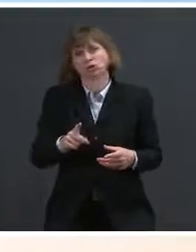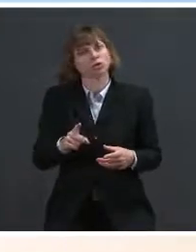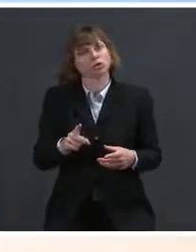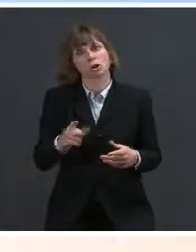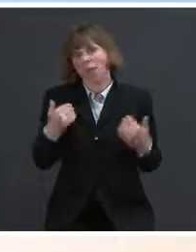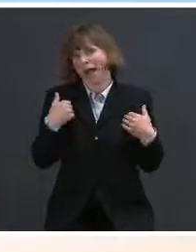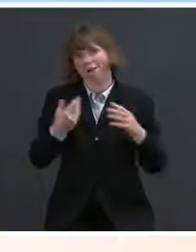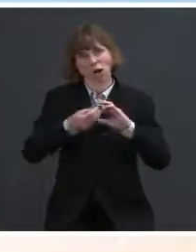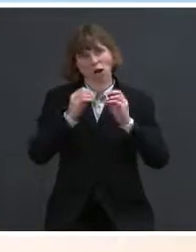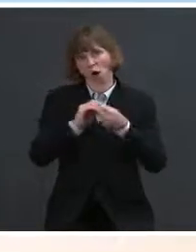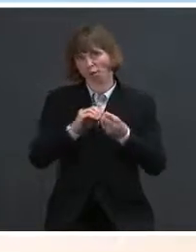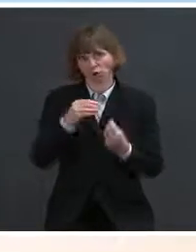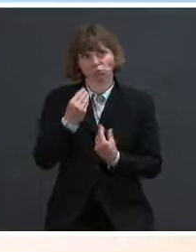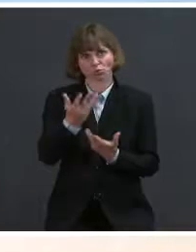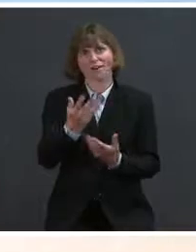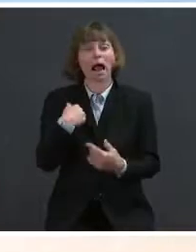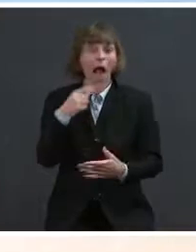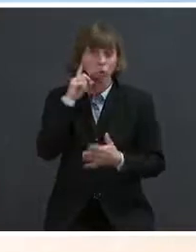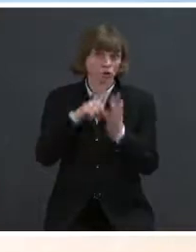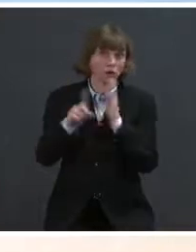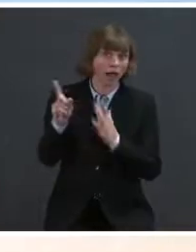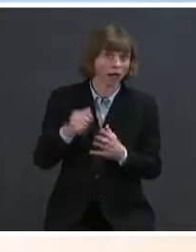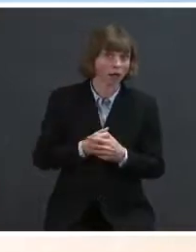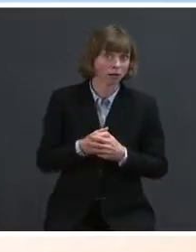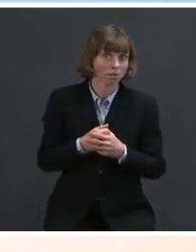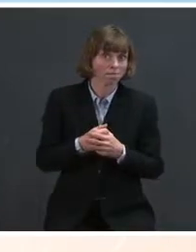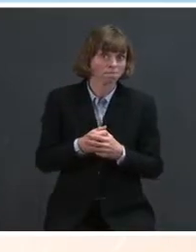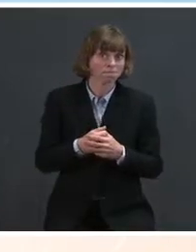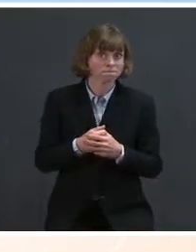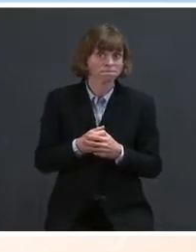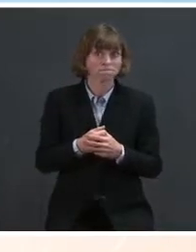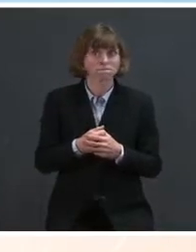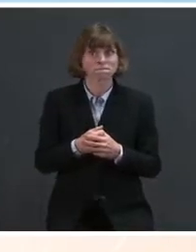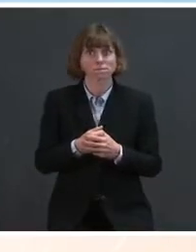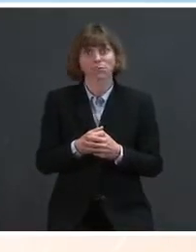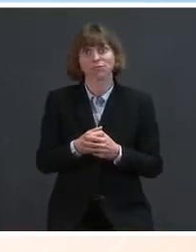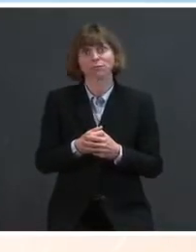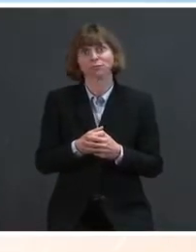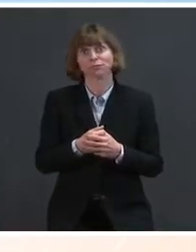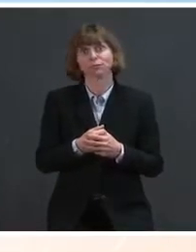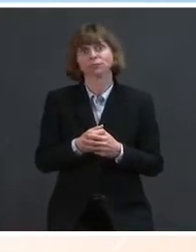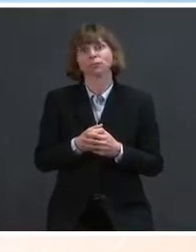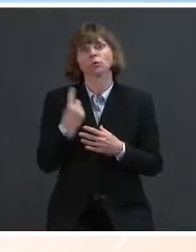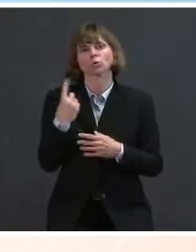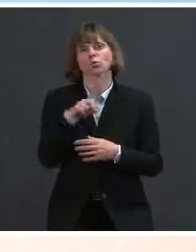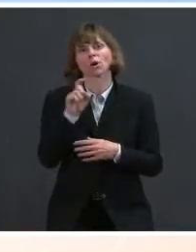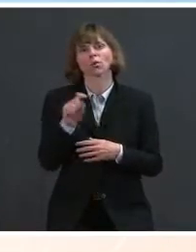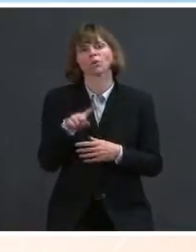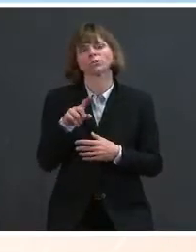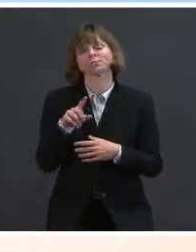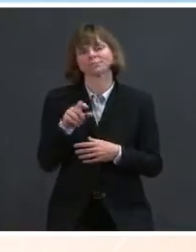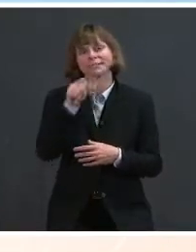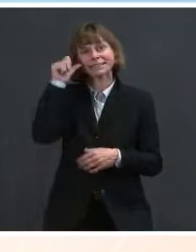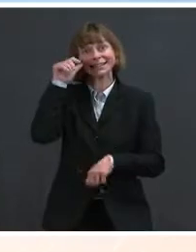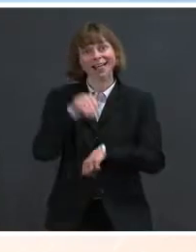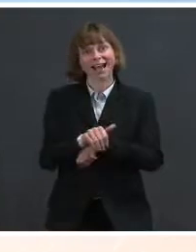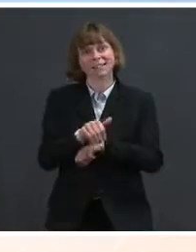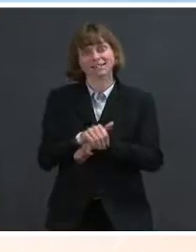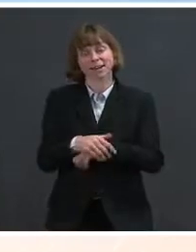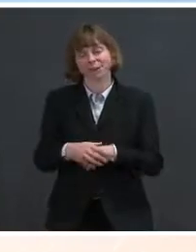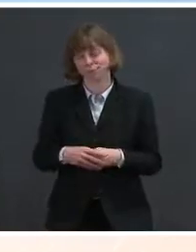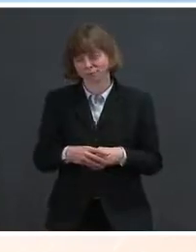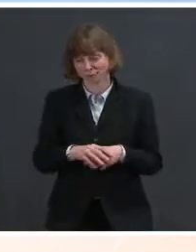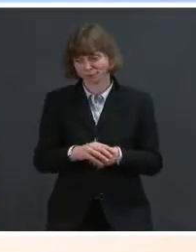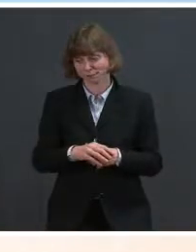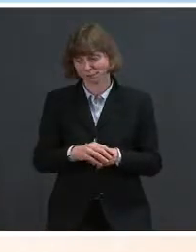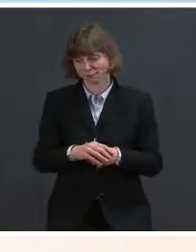provide, but I'm happy to check for you on that. Go ahead. Jen, one question on last night. The president said he's